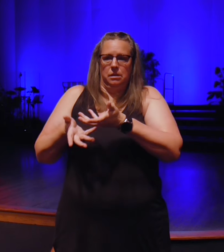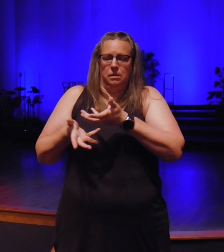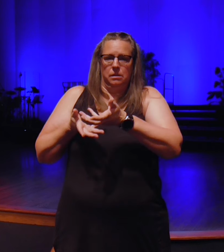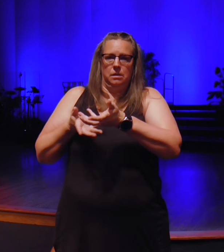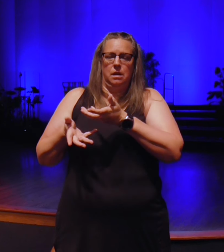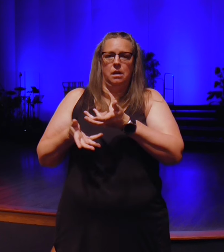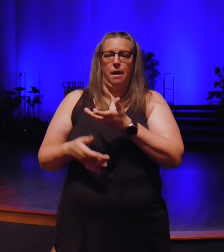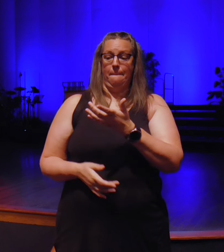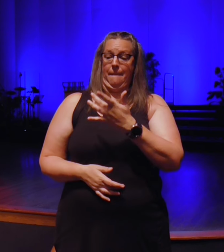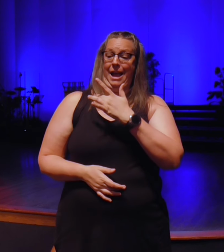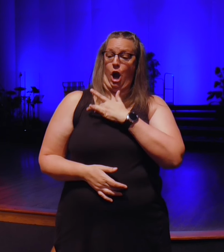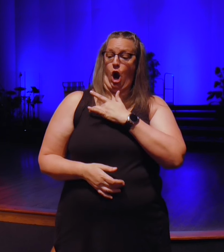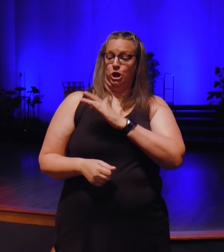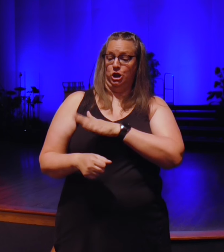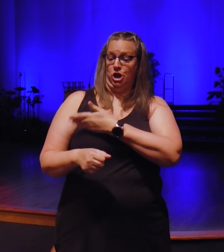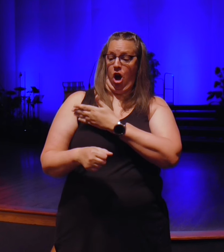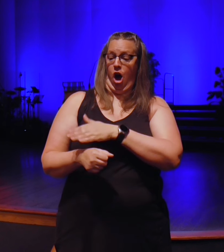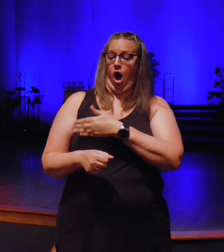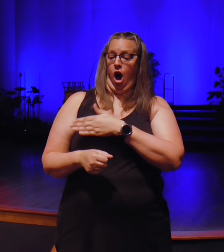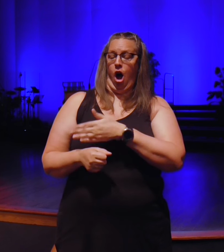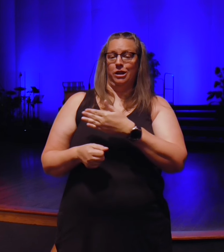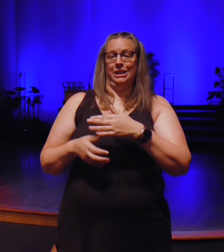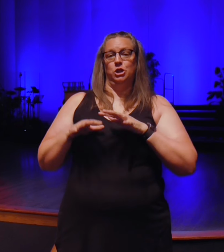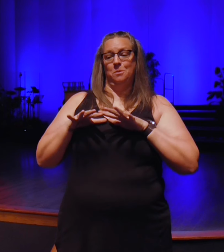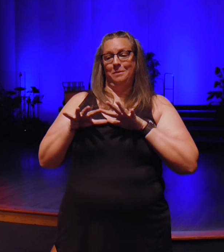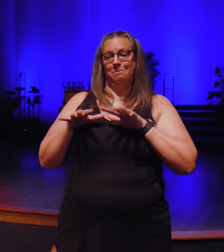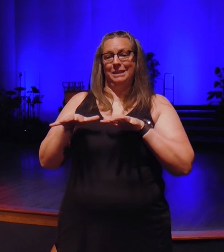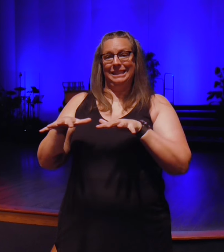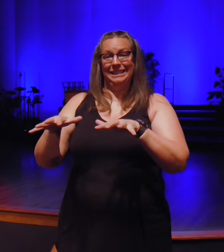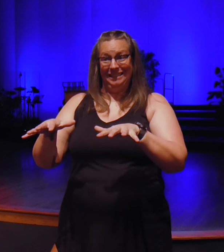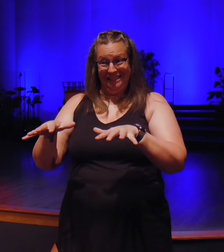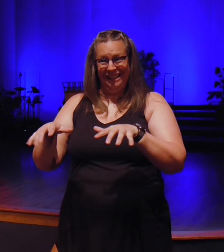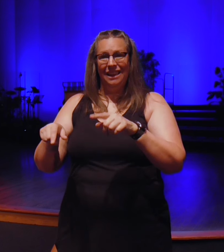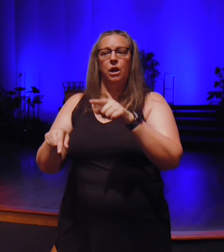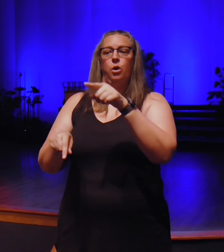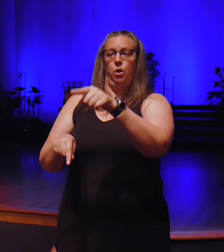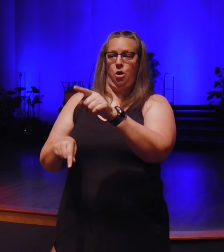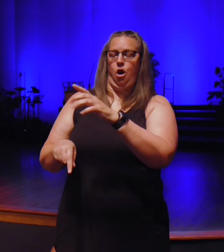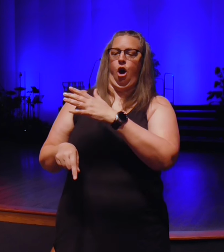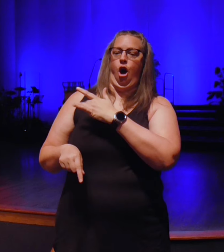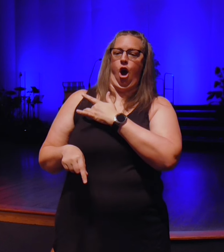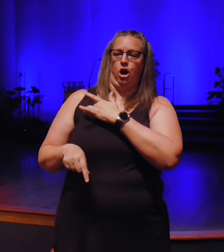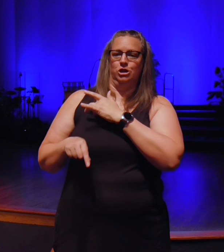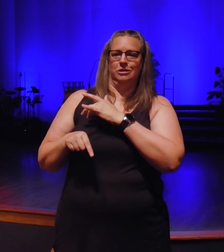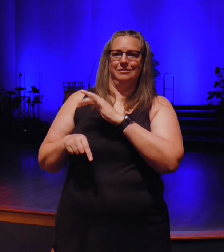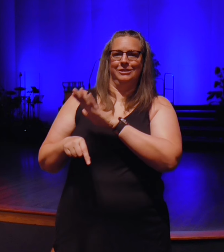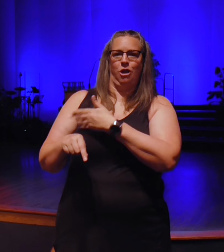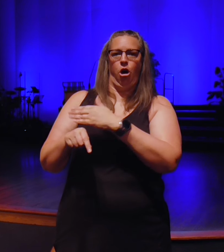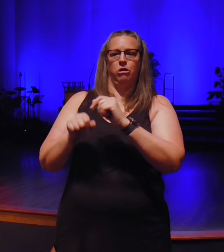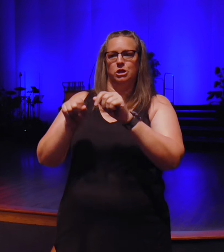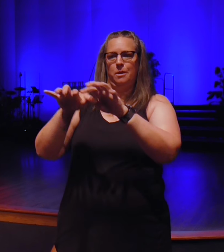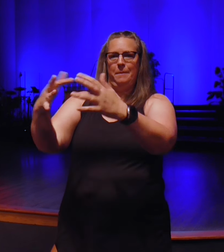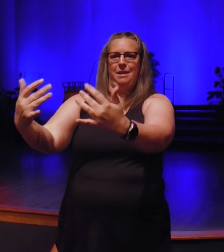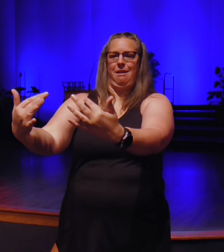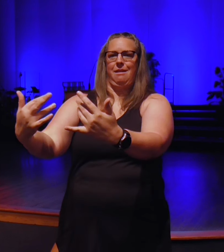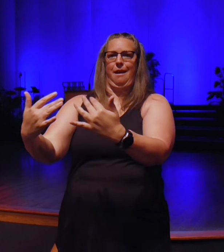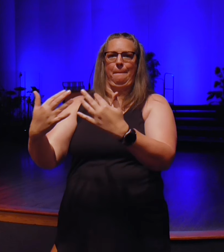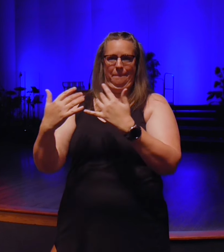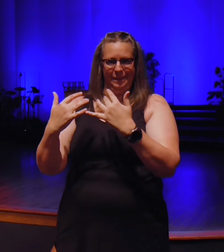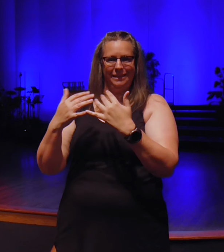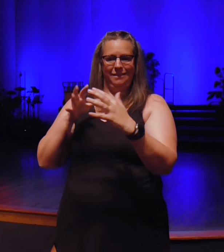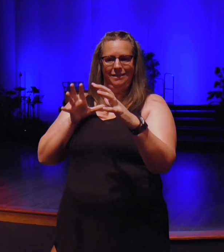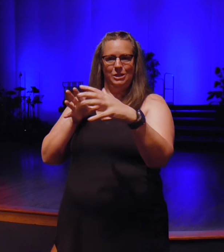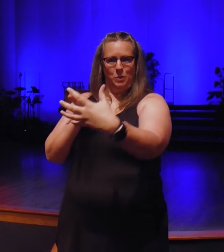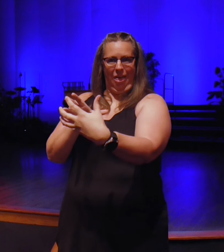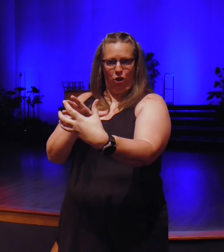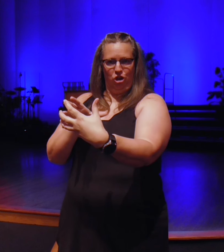heart song to be played and added to, greeted and embodied in a more powerful and